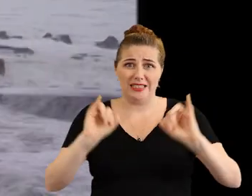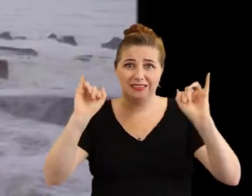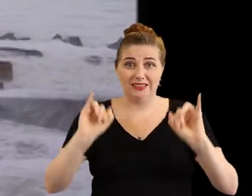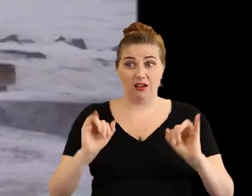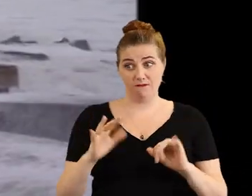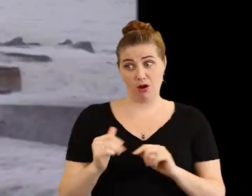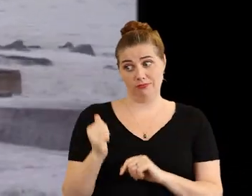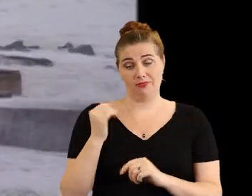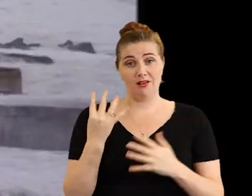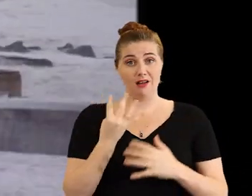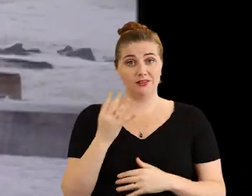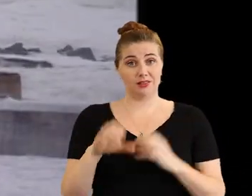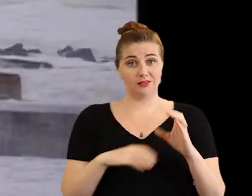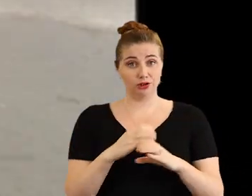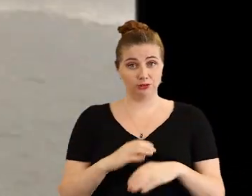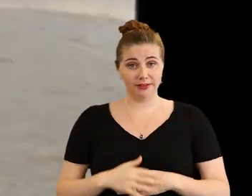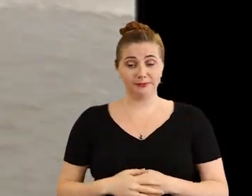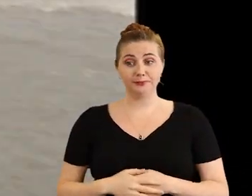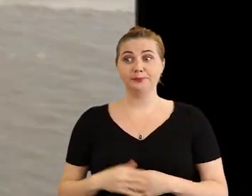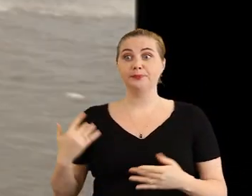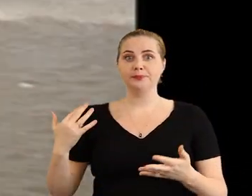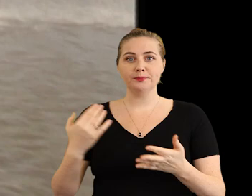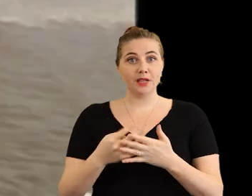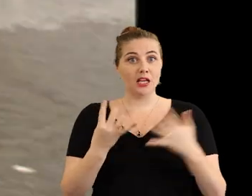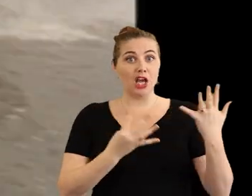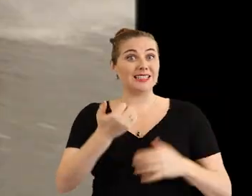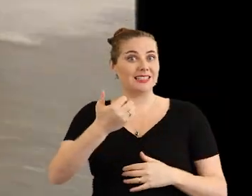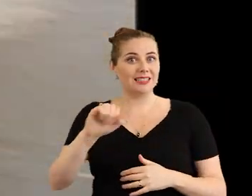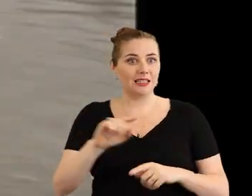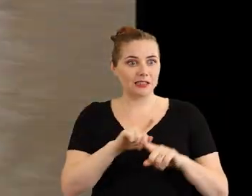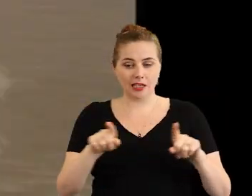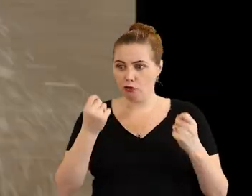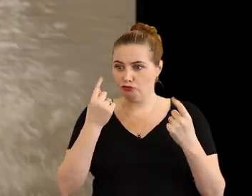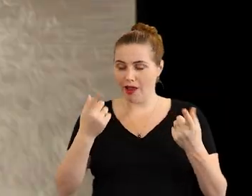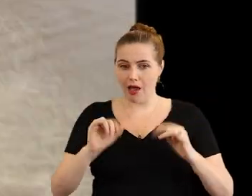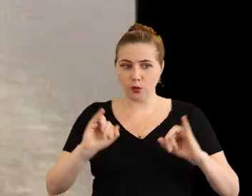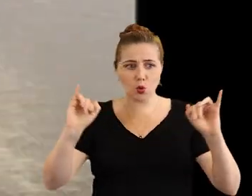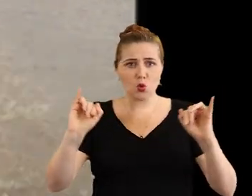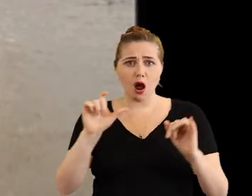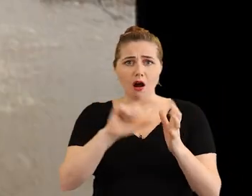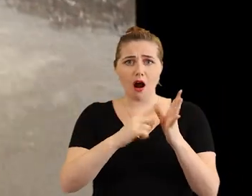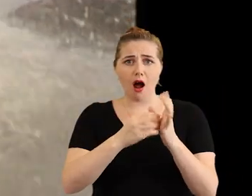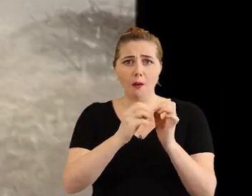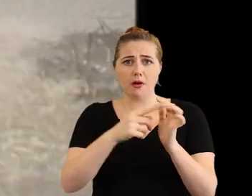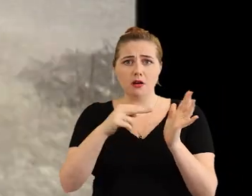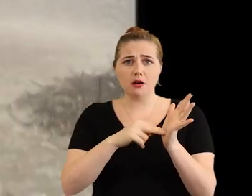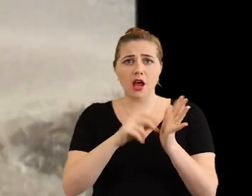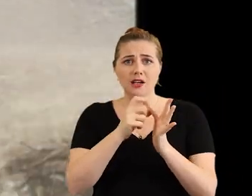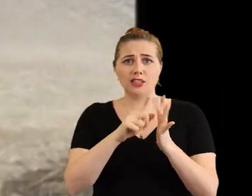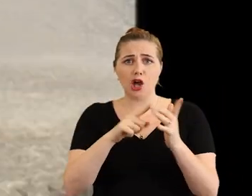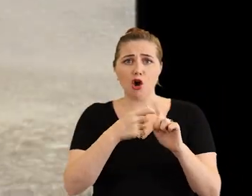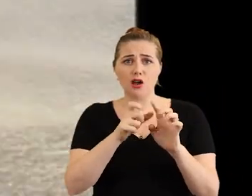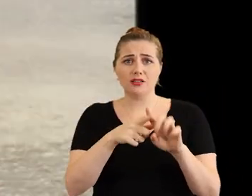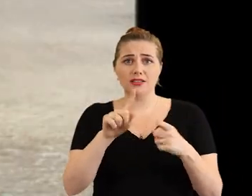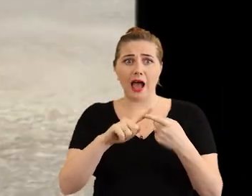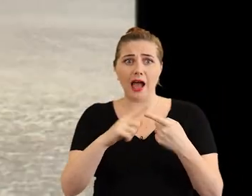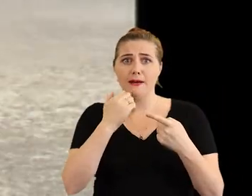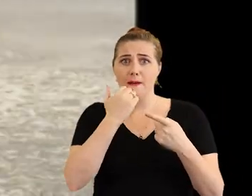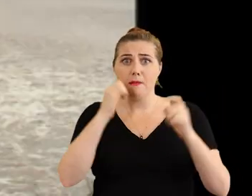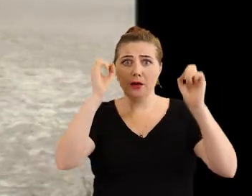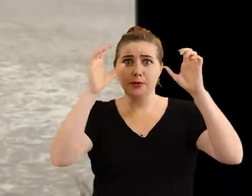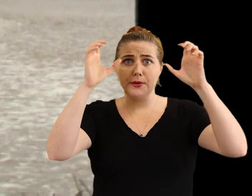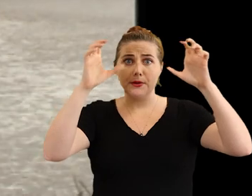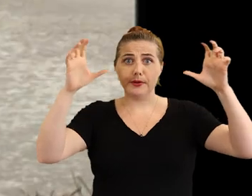century. And in the 1960s, evidence of the dangerous effects of the increasing amounts of carbon dioxide in the